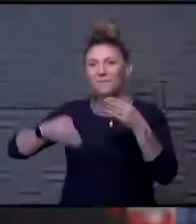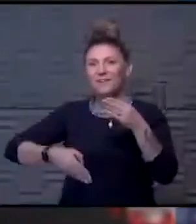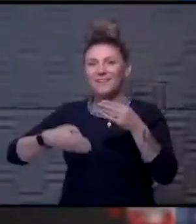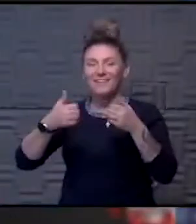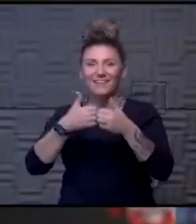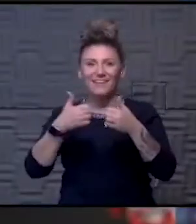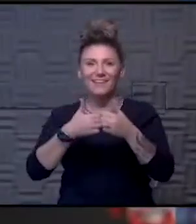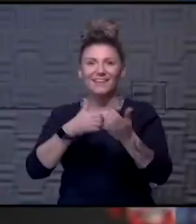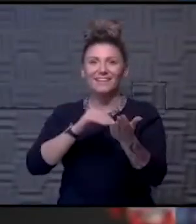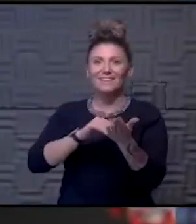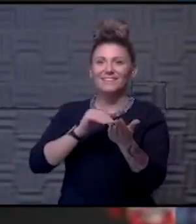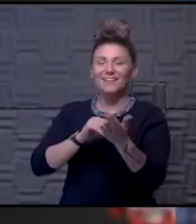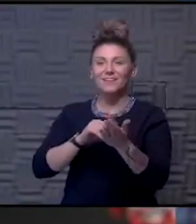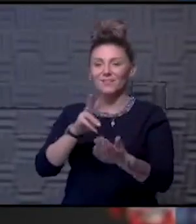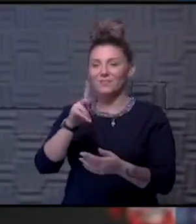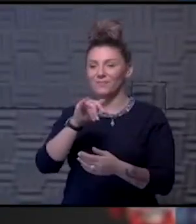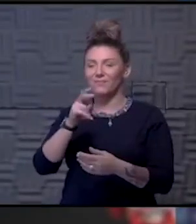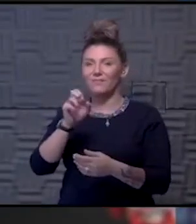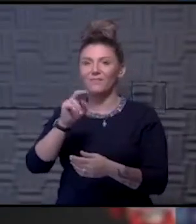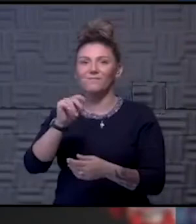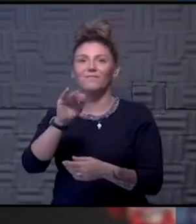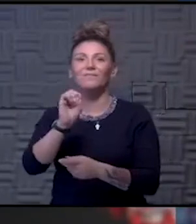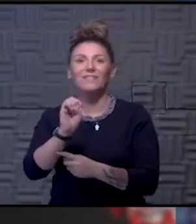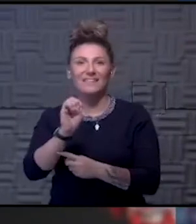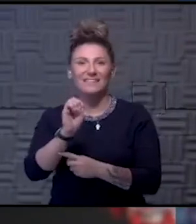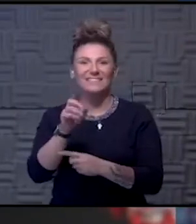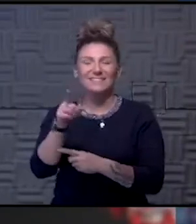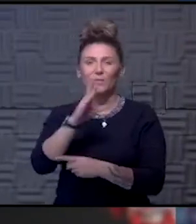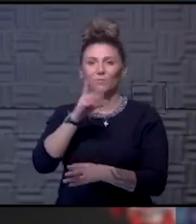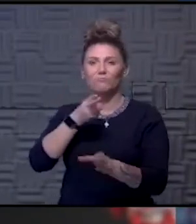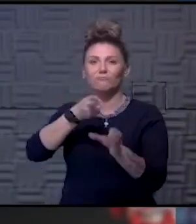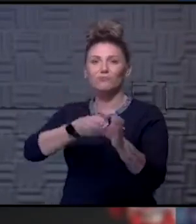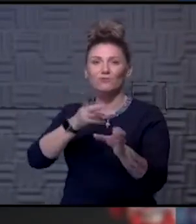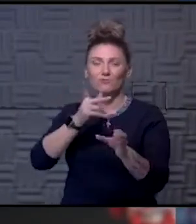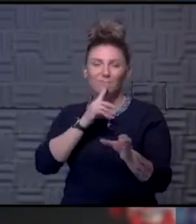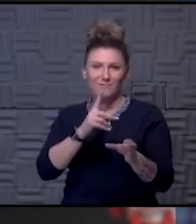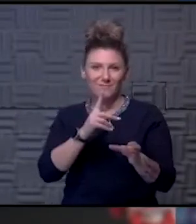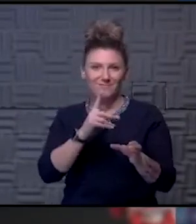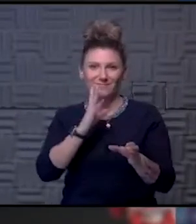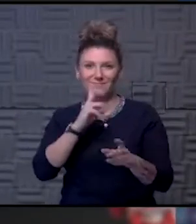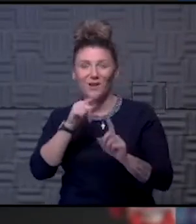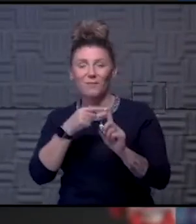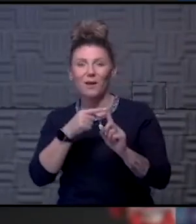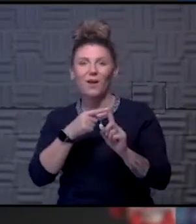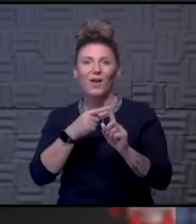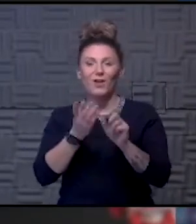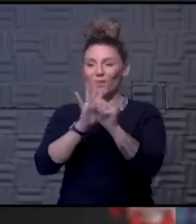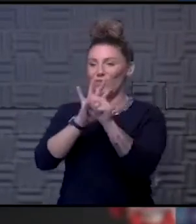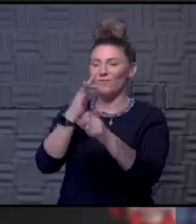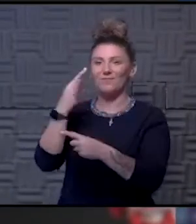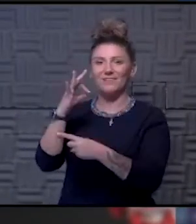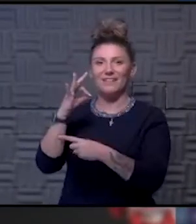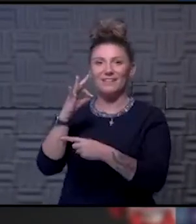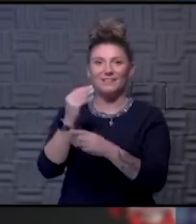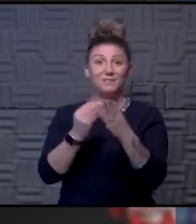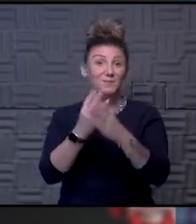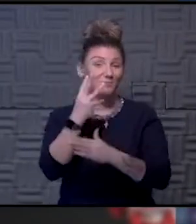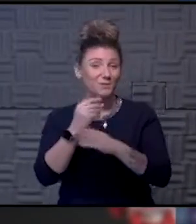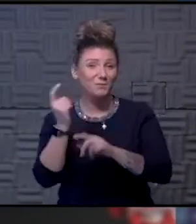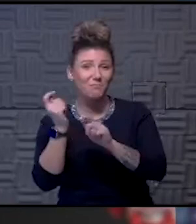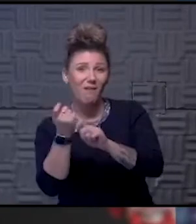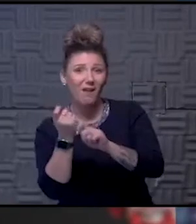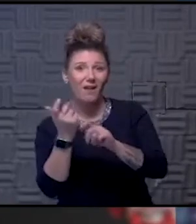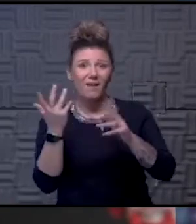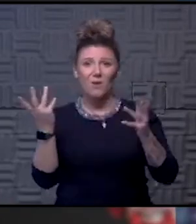Vince Key, the head team physician for the Royals, will join us to talk about COVID-19, spring baseball, what